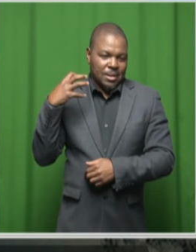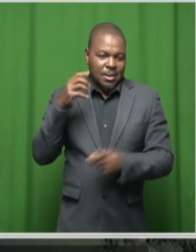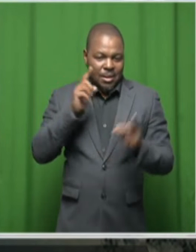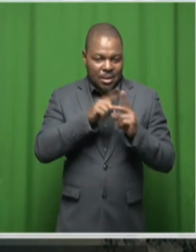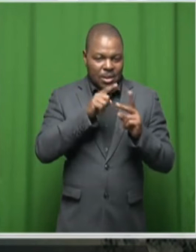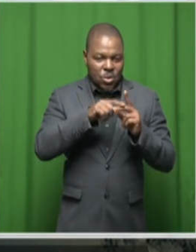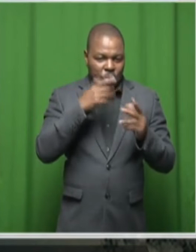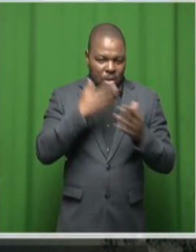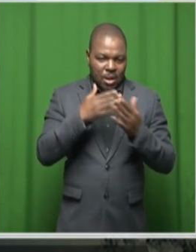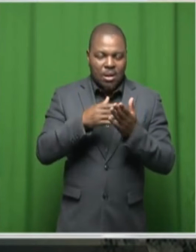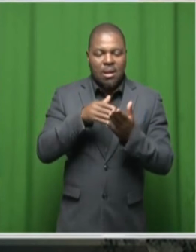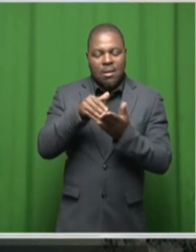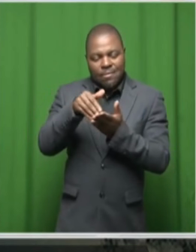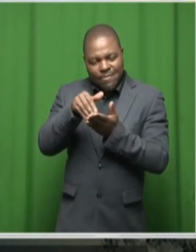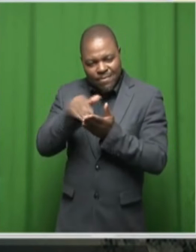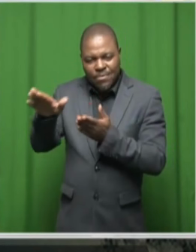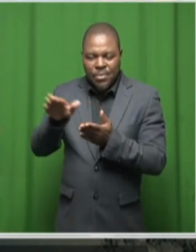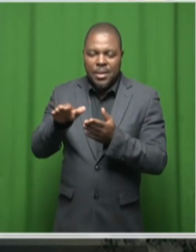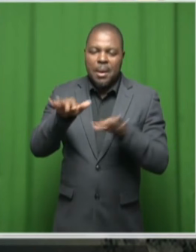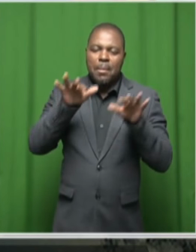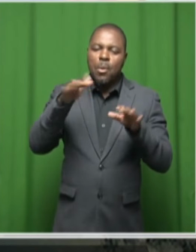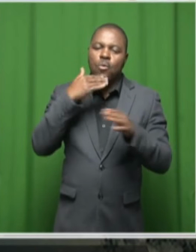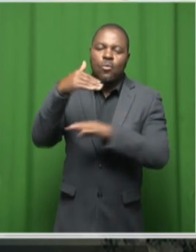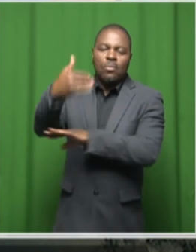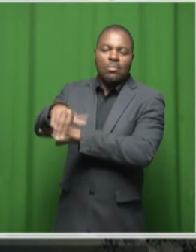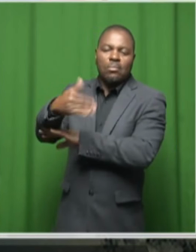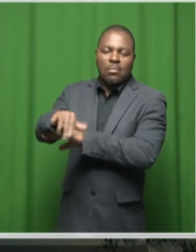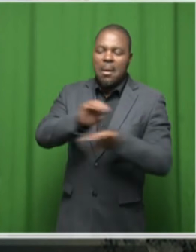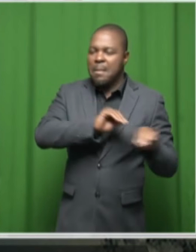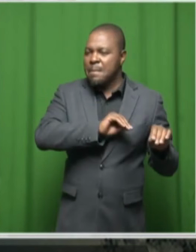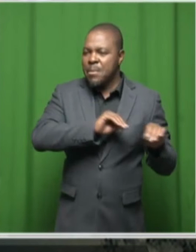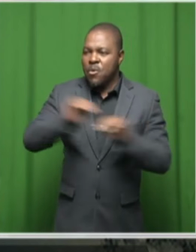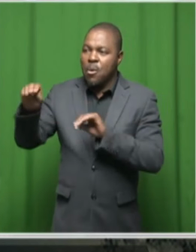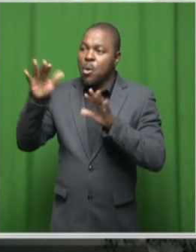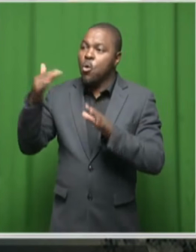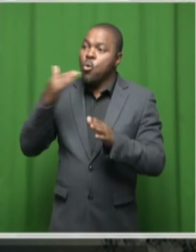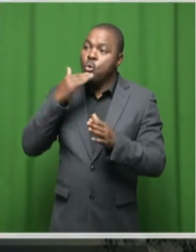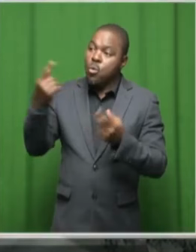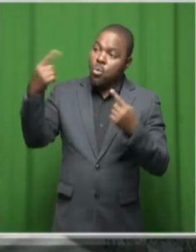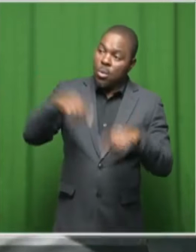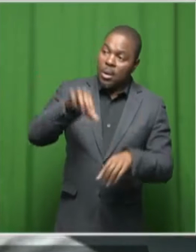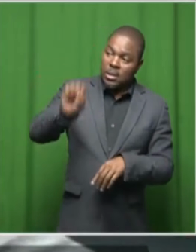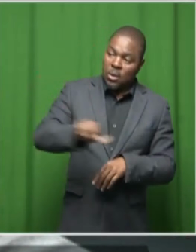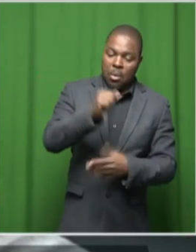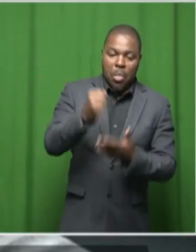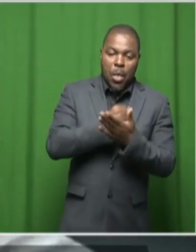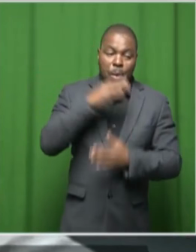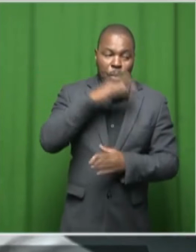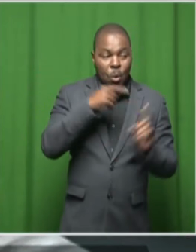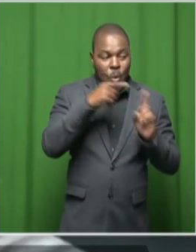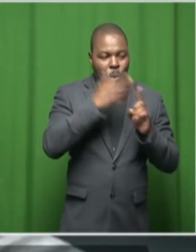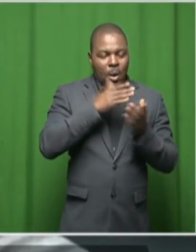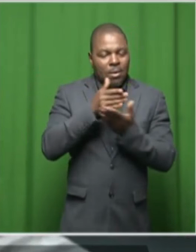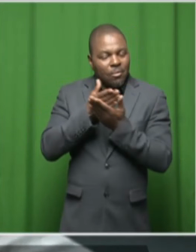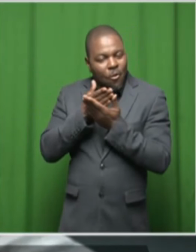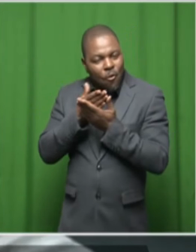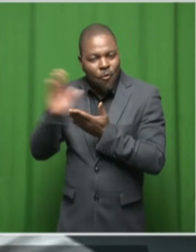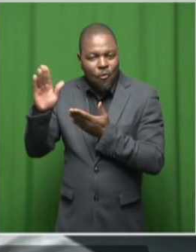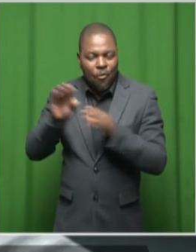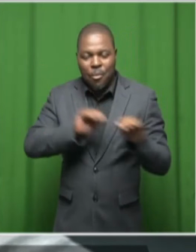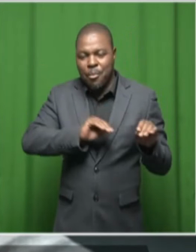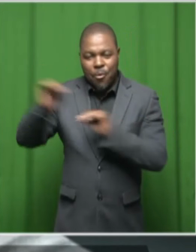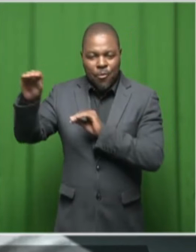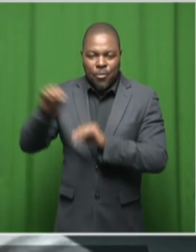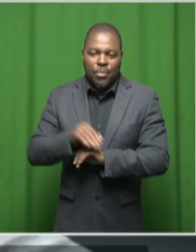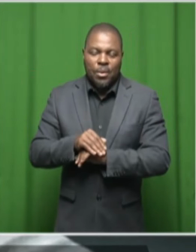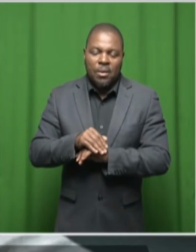declaration of mass deportation of anybody who is in the country illegally. Now, this is going to be tricky because we've got a